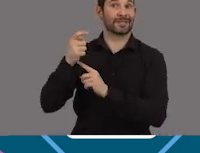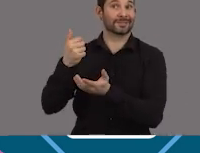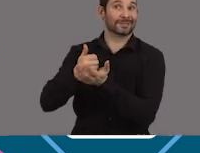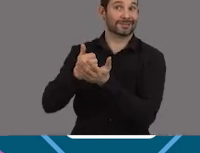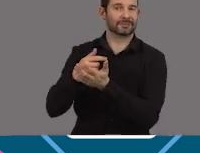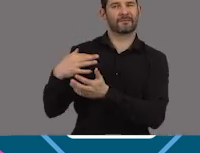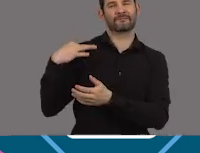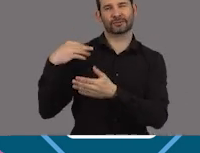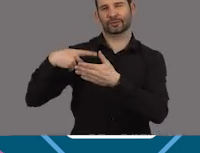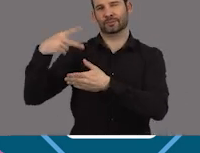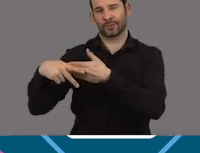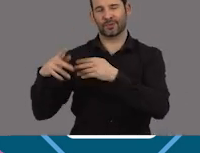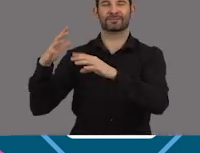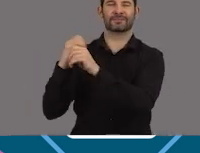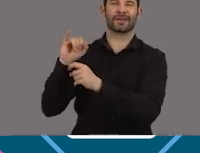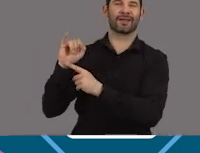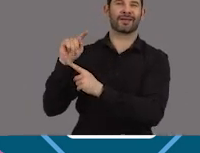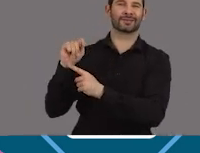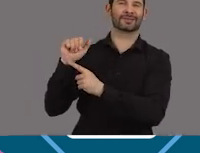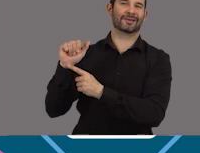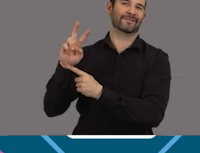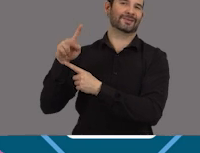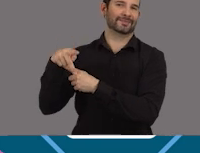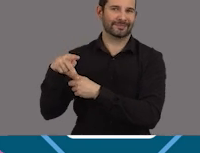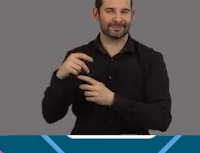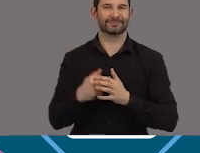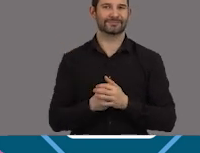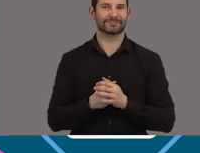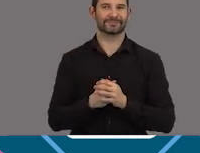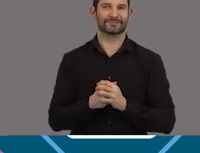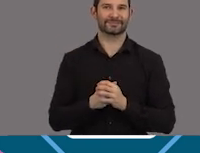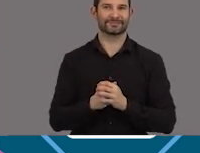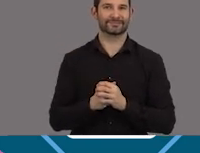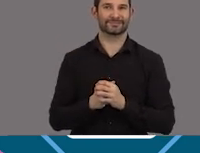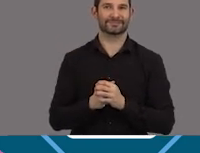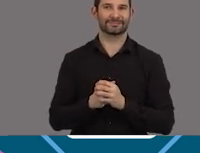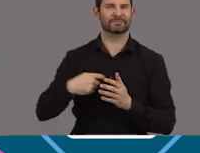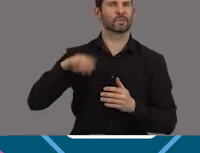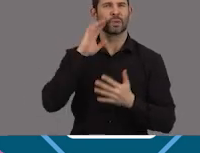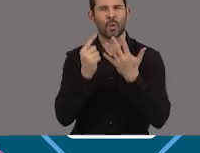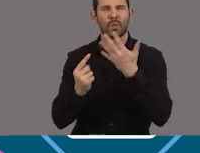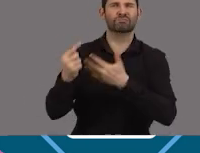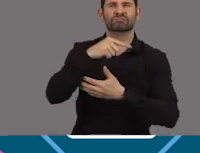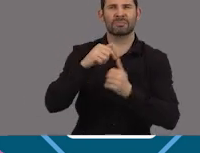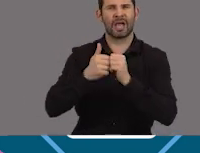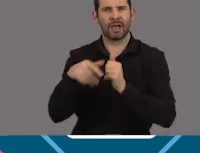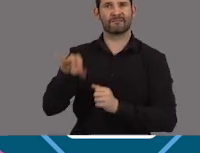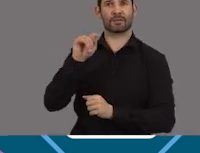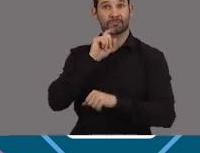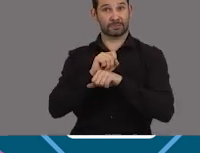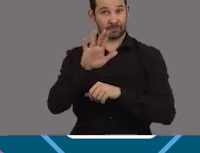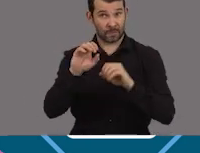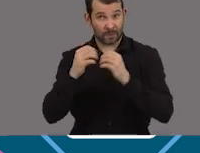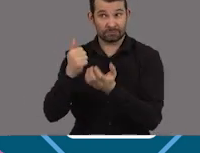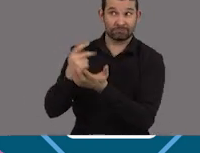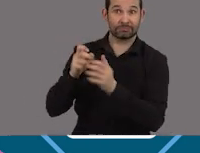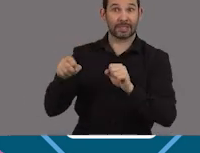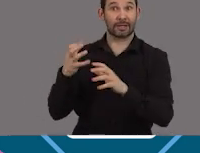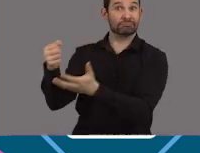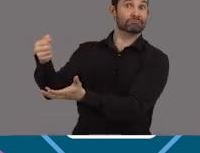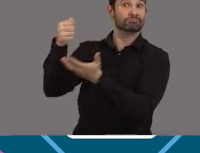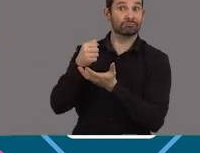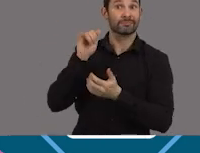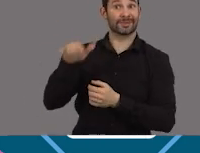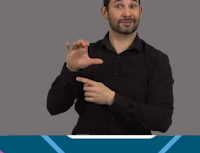Income Tax Assistance Volunteer Program, or ITAVP. We'll go over how to find out if your organization